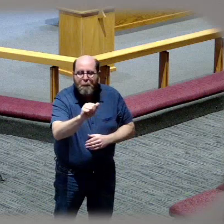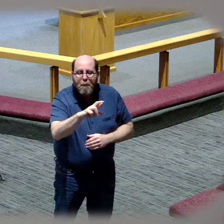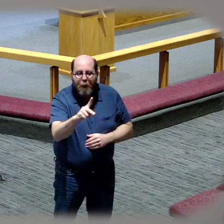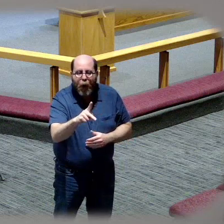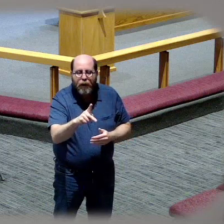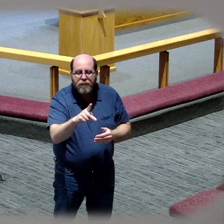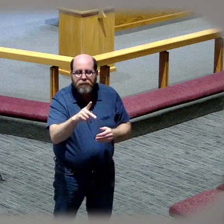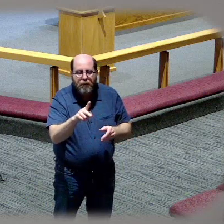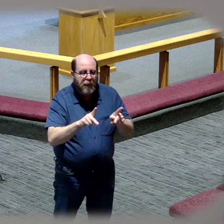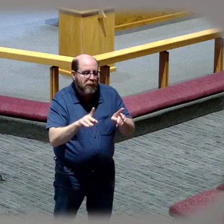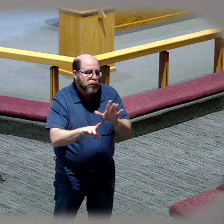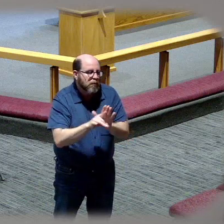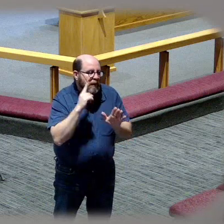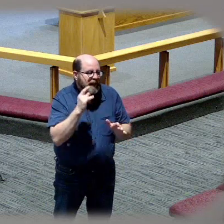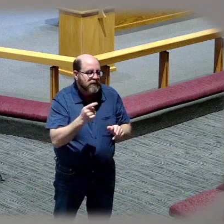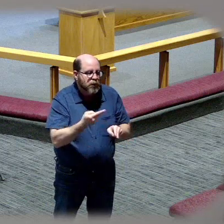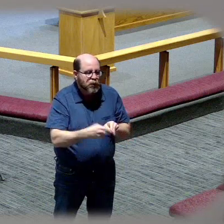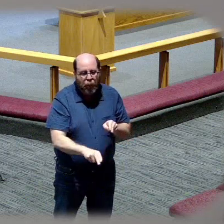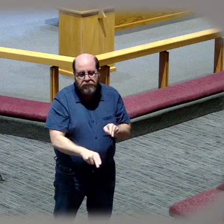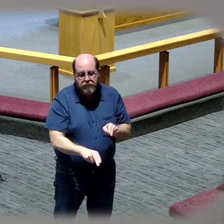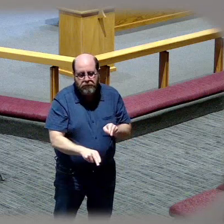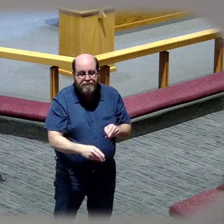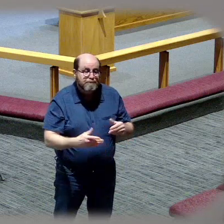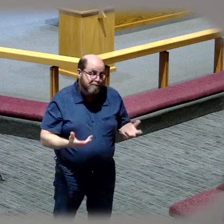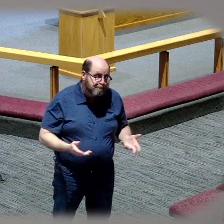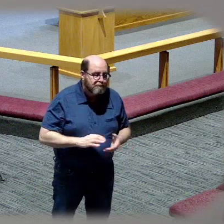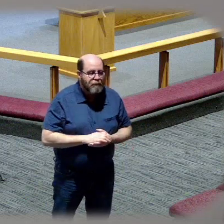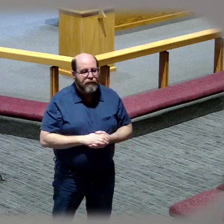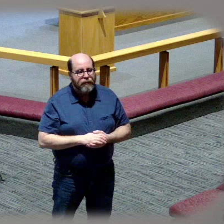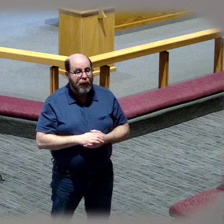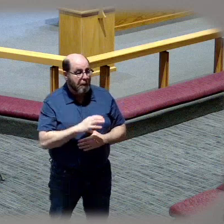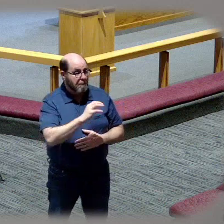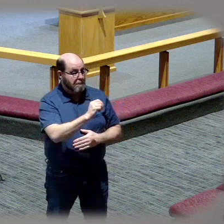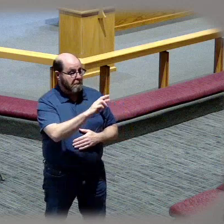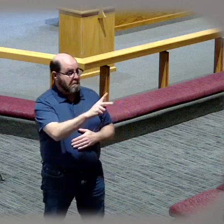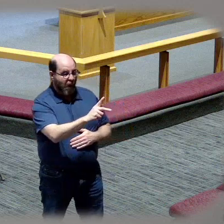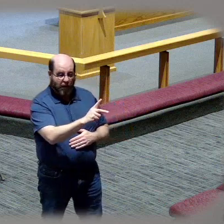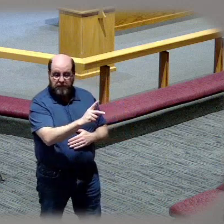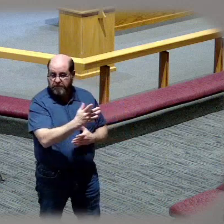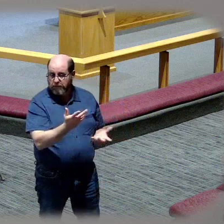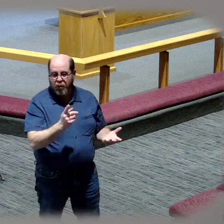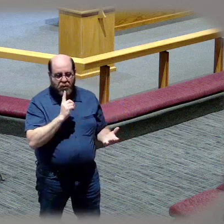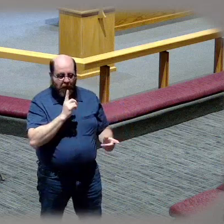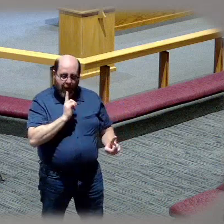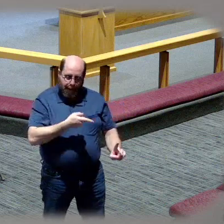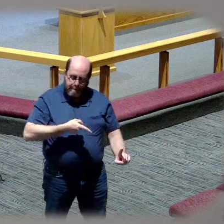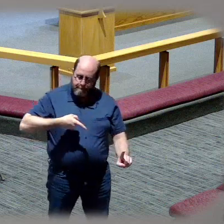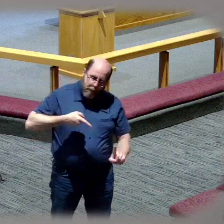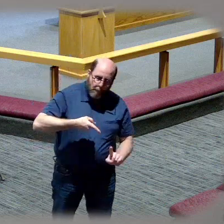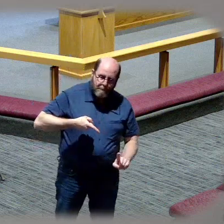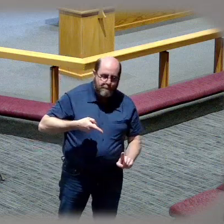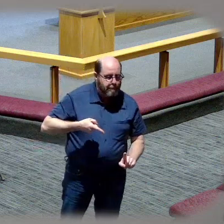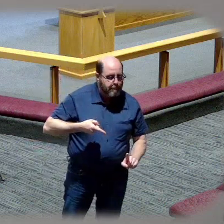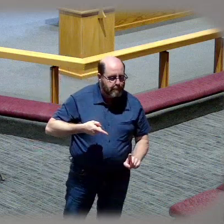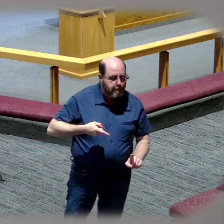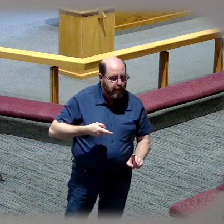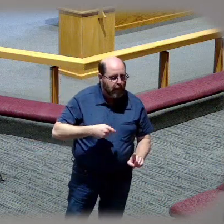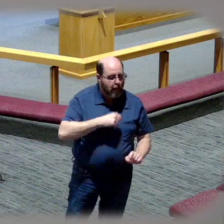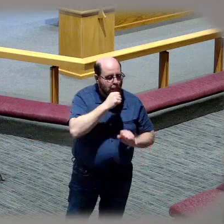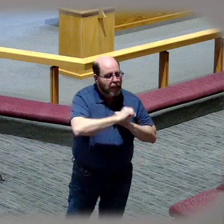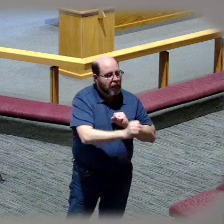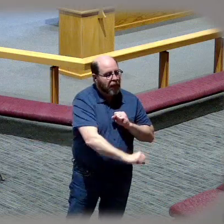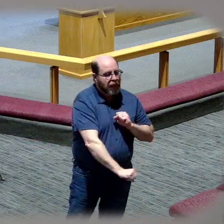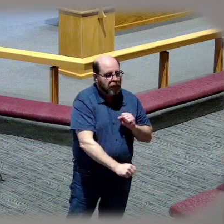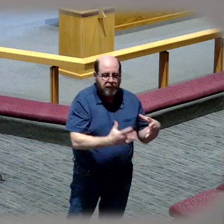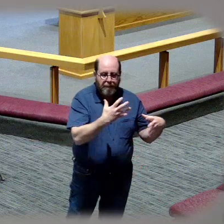candidate. But there's that. And Mark is quick. He gets to the point. I think that's